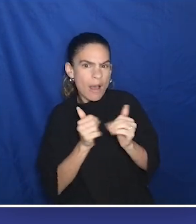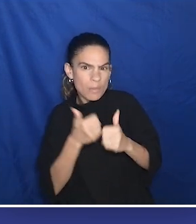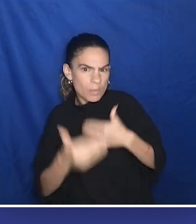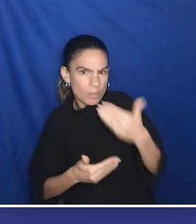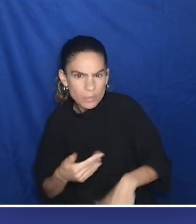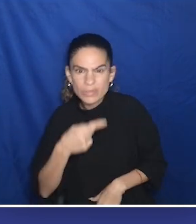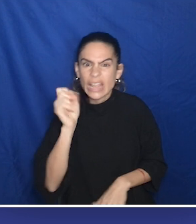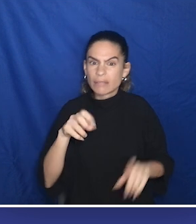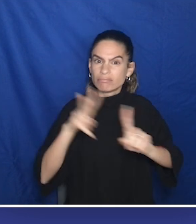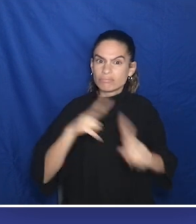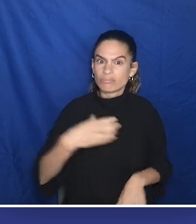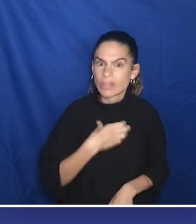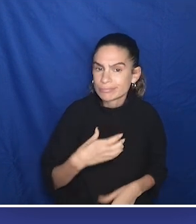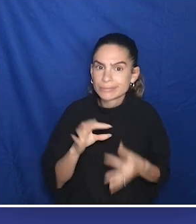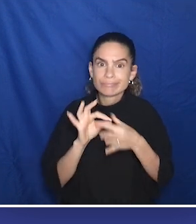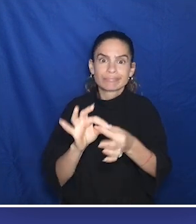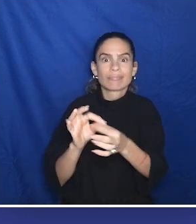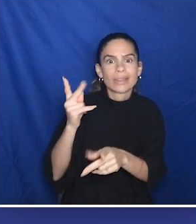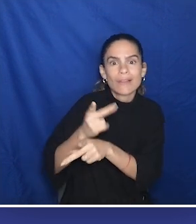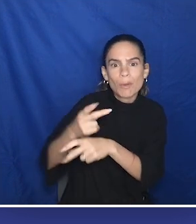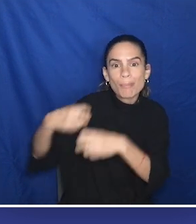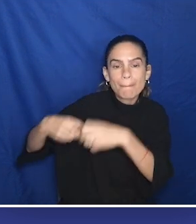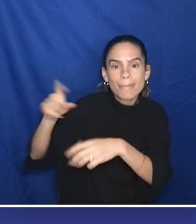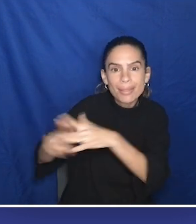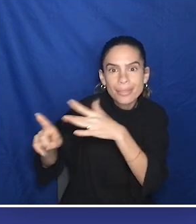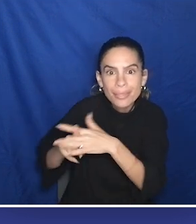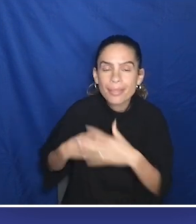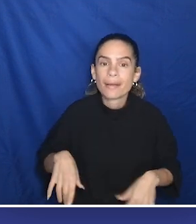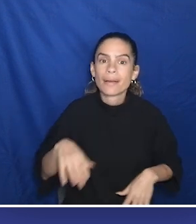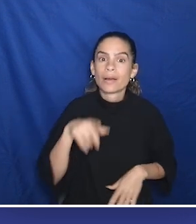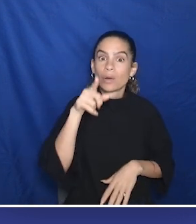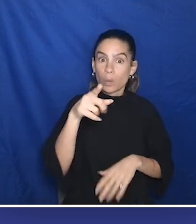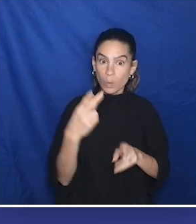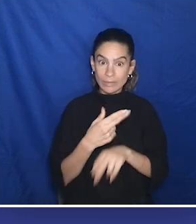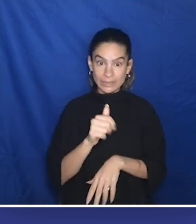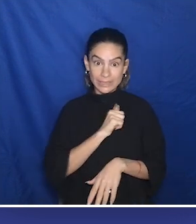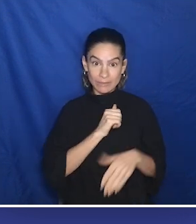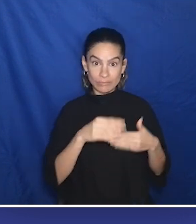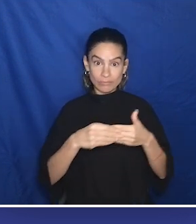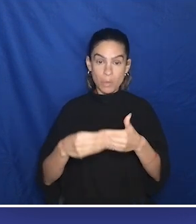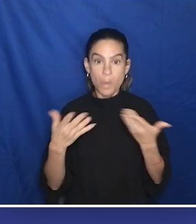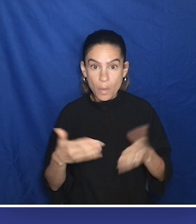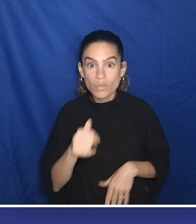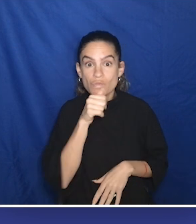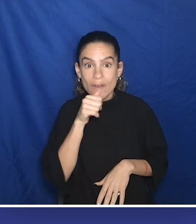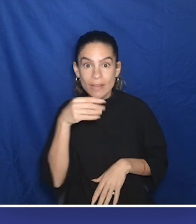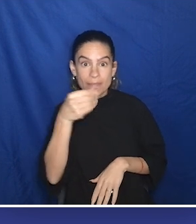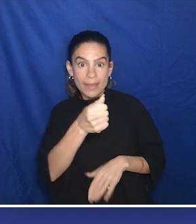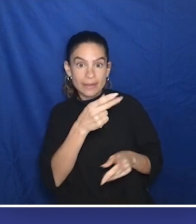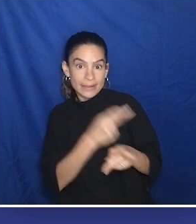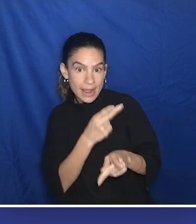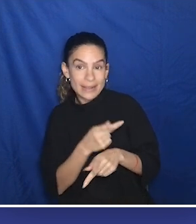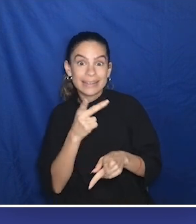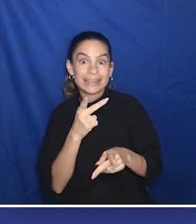You can also file a grievance or complaint about caregiver problems. If you use self-directed or private pay care